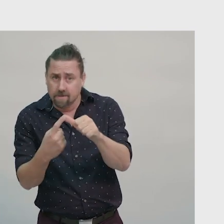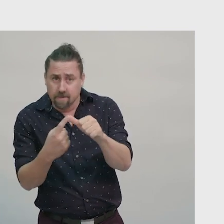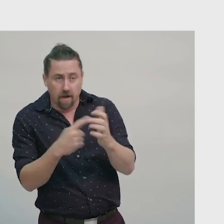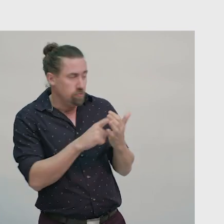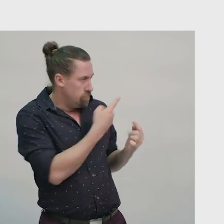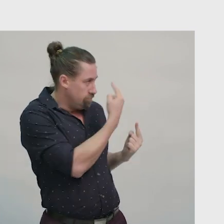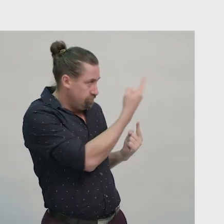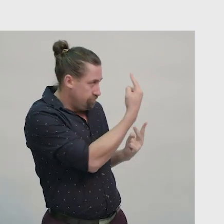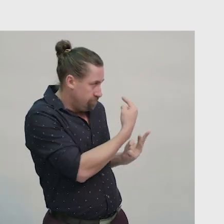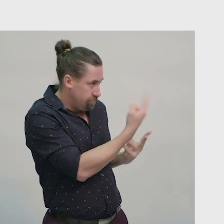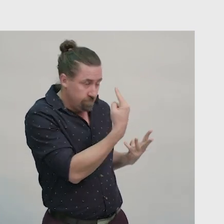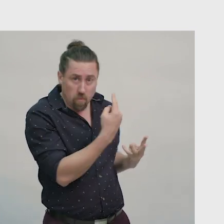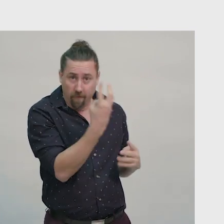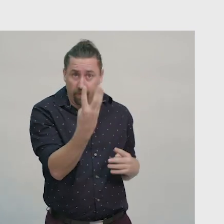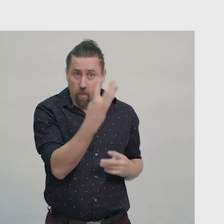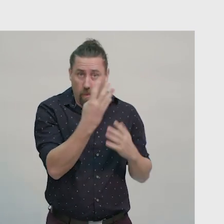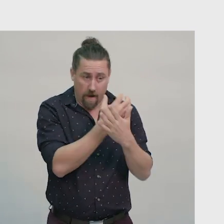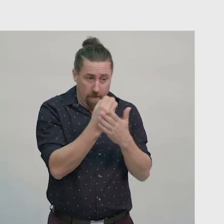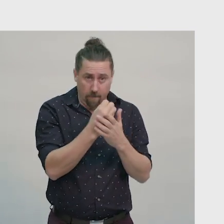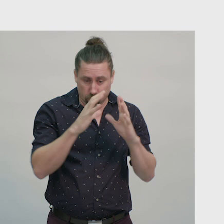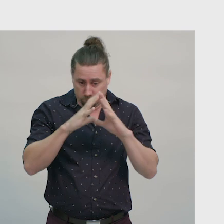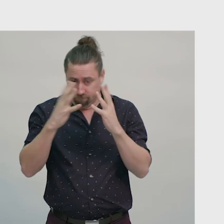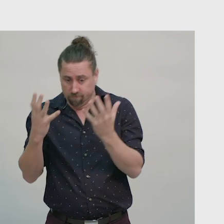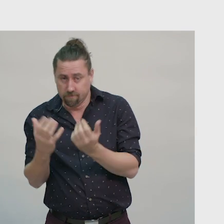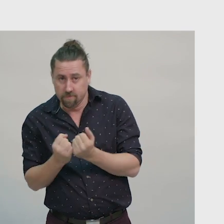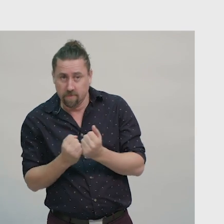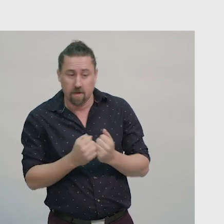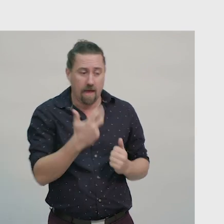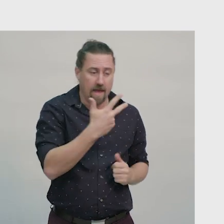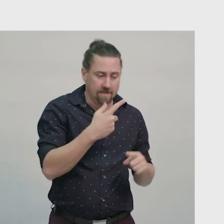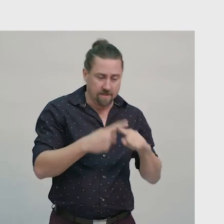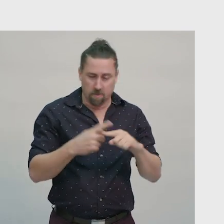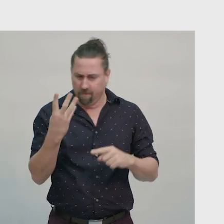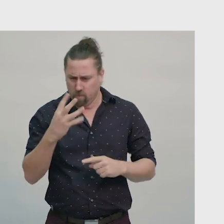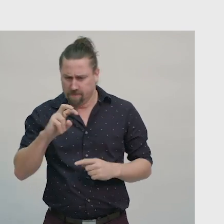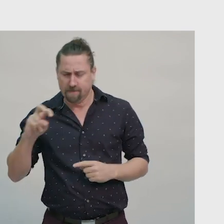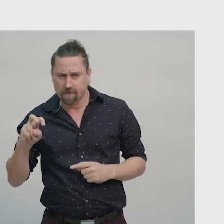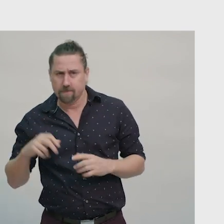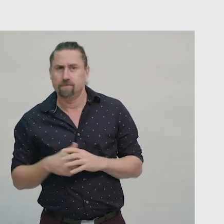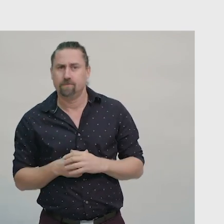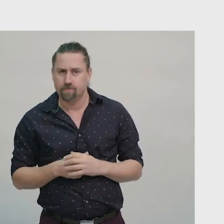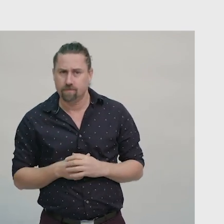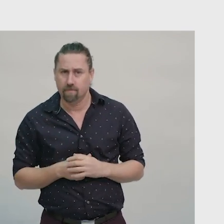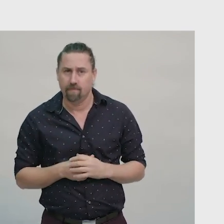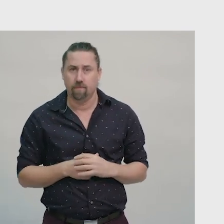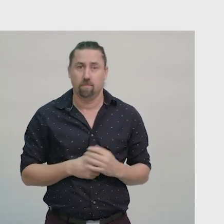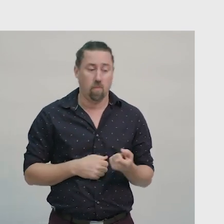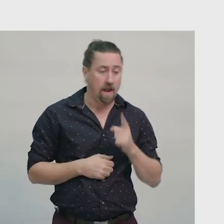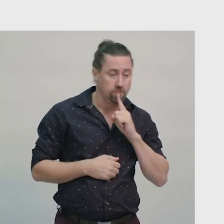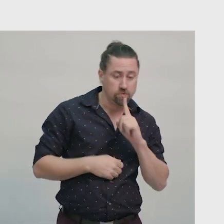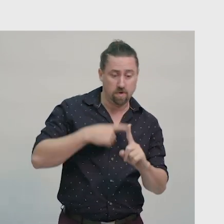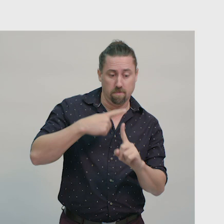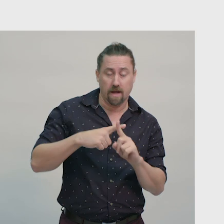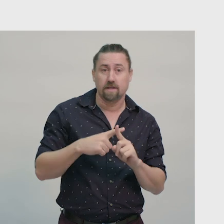We recombine the parts to find the total for 18 multiplied by 14. 100 add